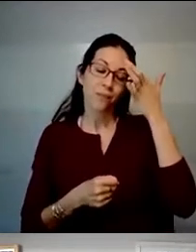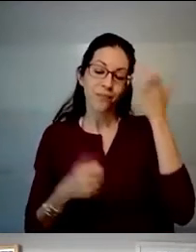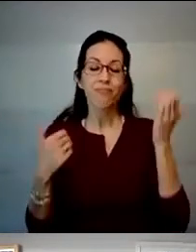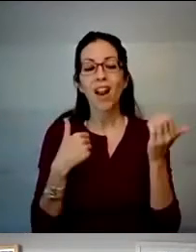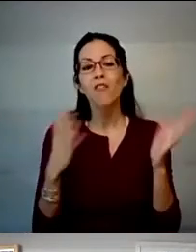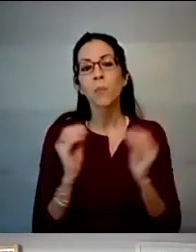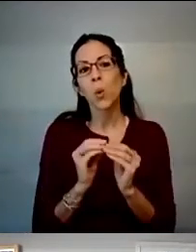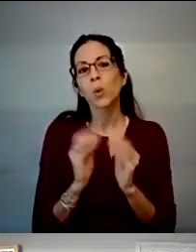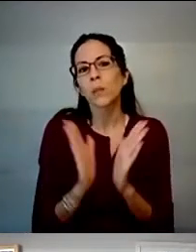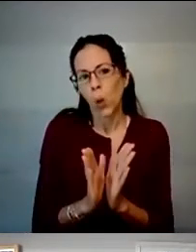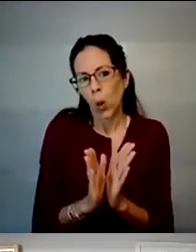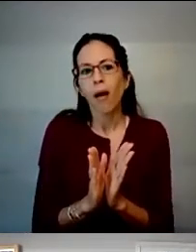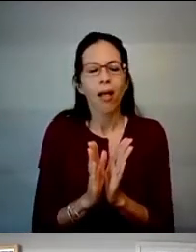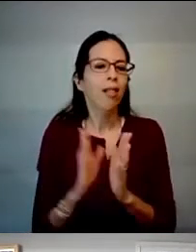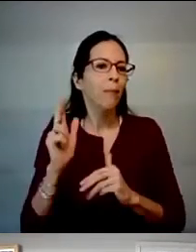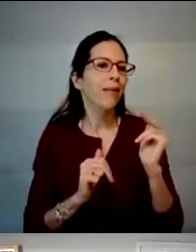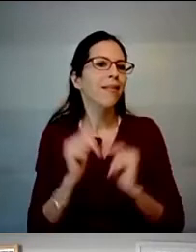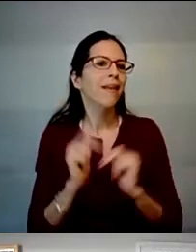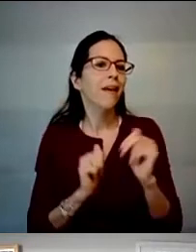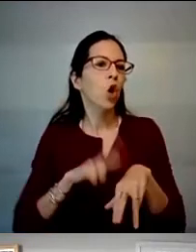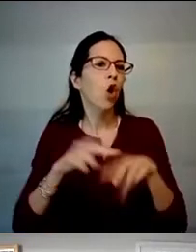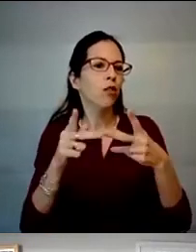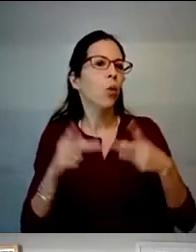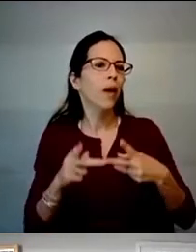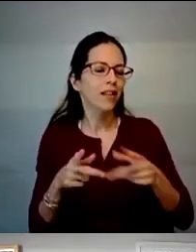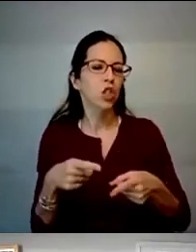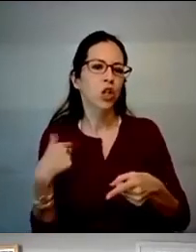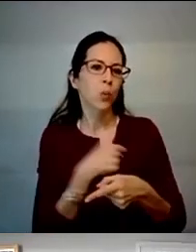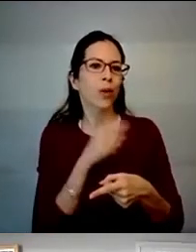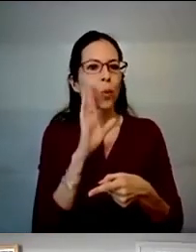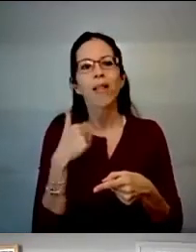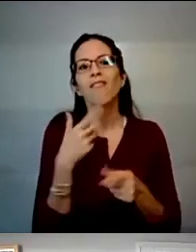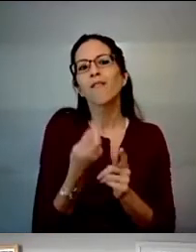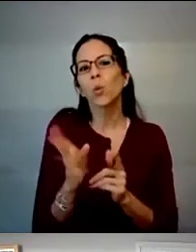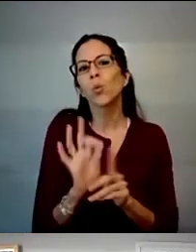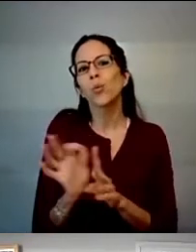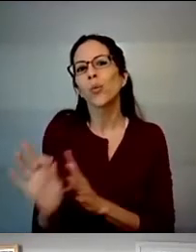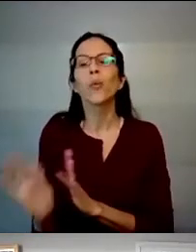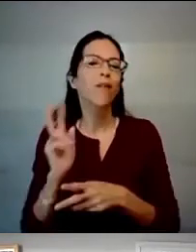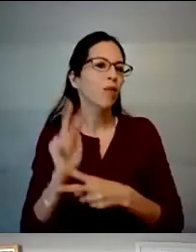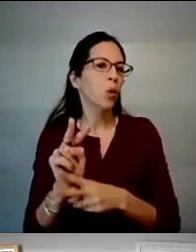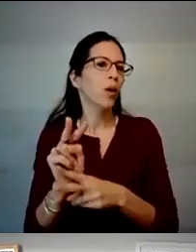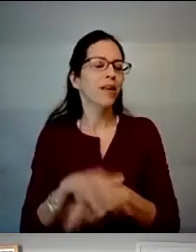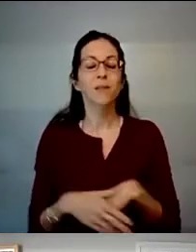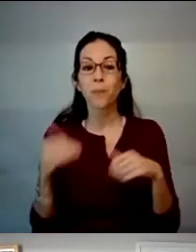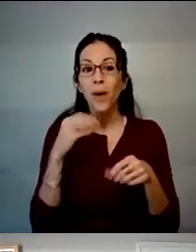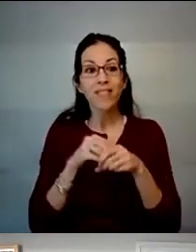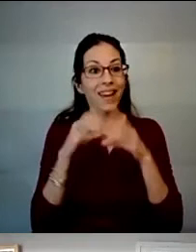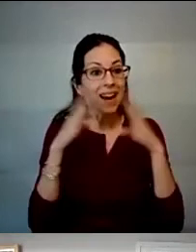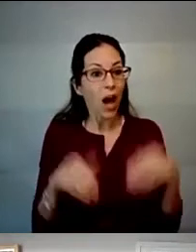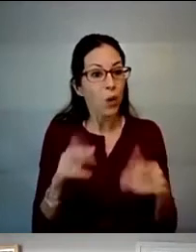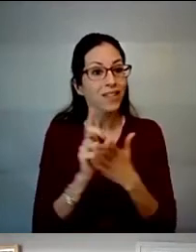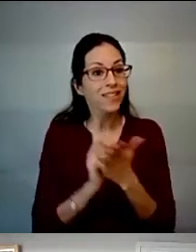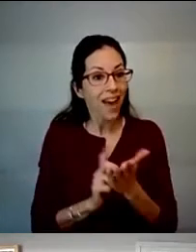on site that we kind of curate a viewing of those. We have an in-house design team, which kind of produces